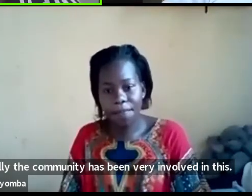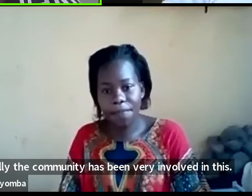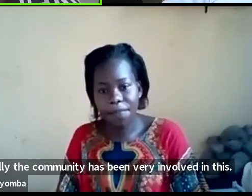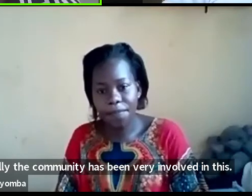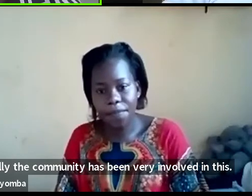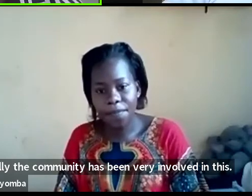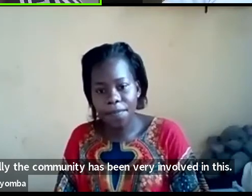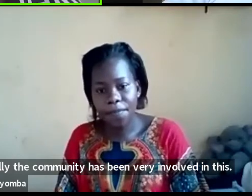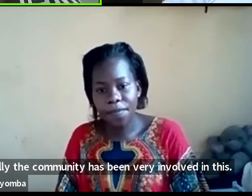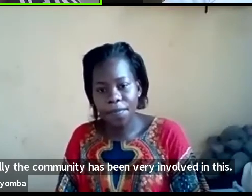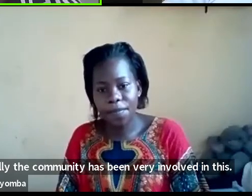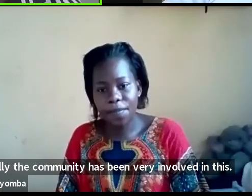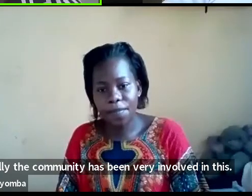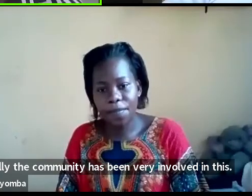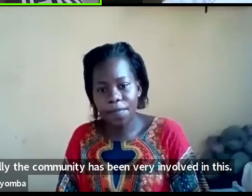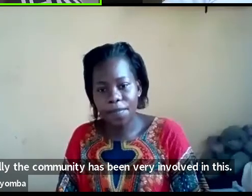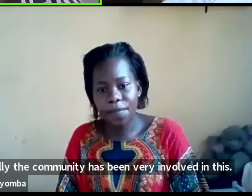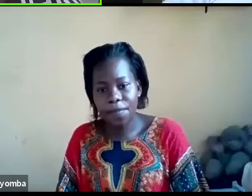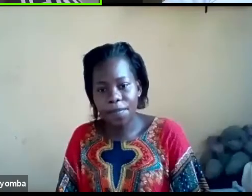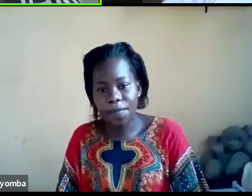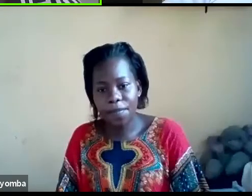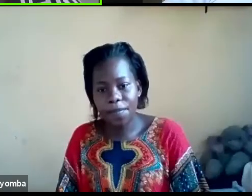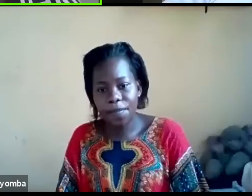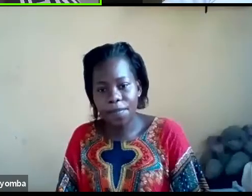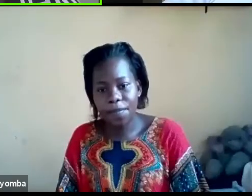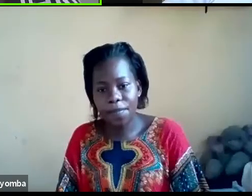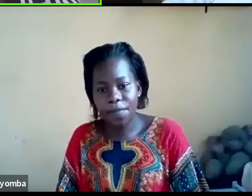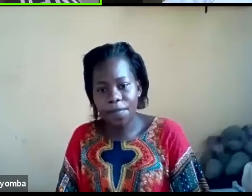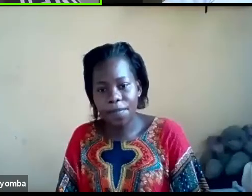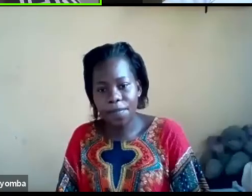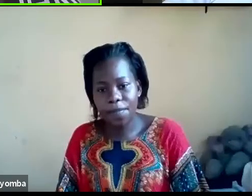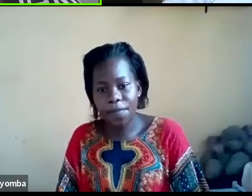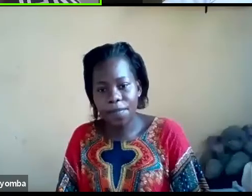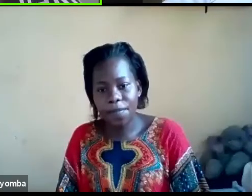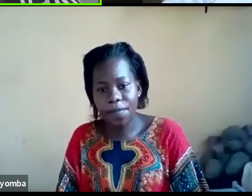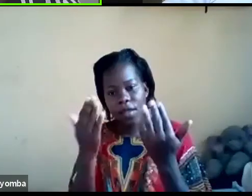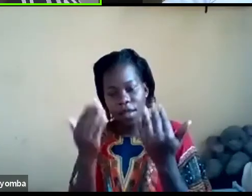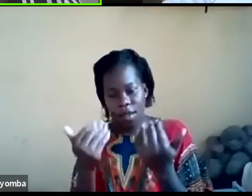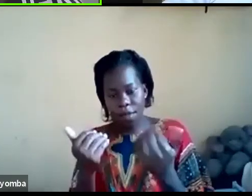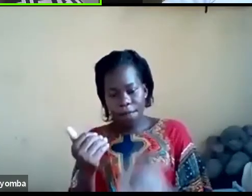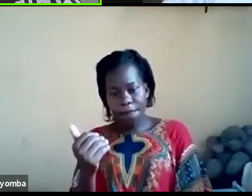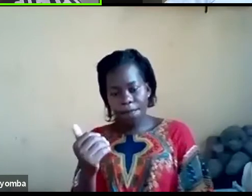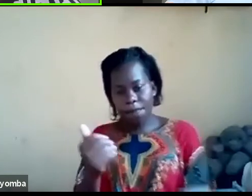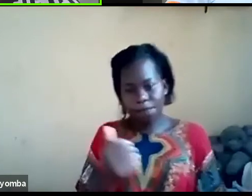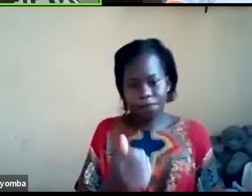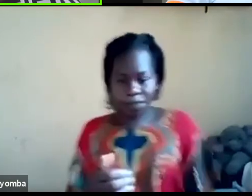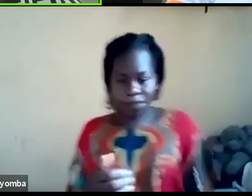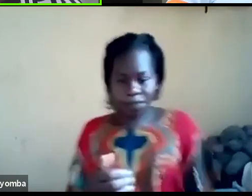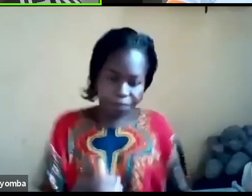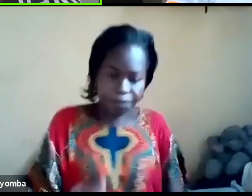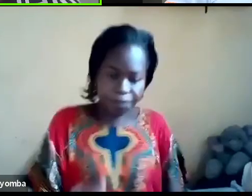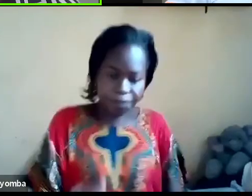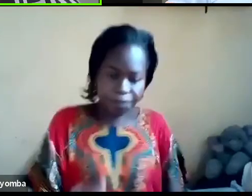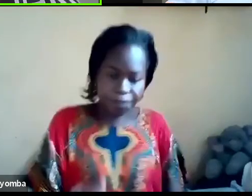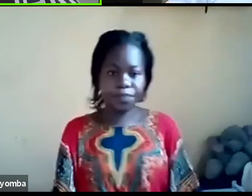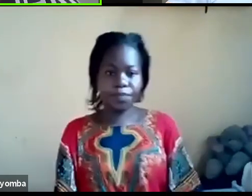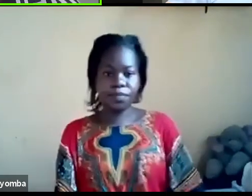who mentioned that, you know, it's really a very expensive venture. Yes, it is, but as